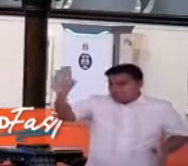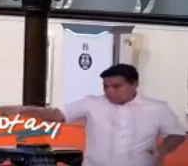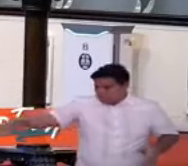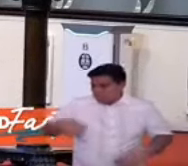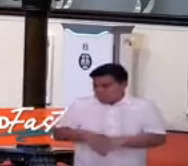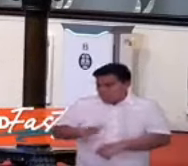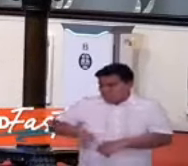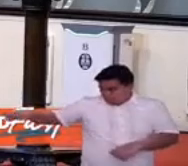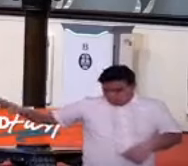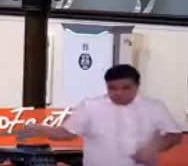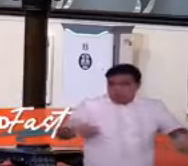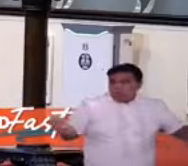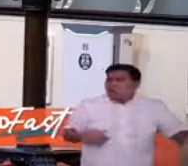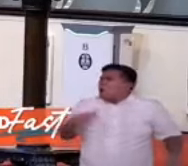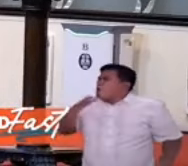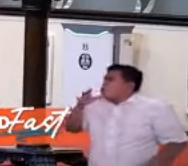ita.